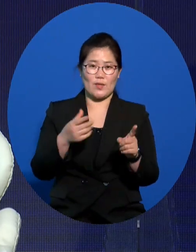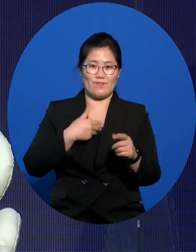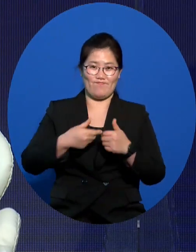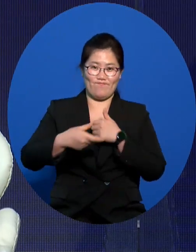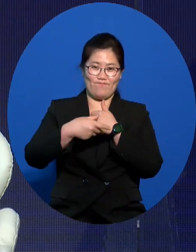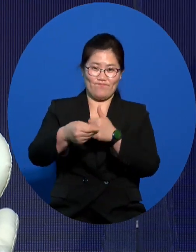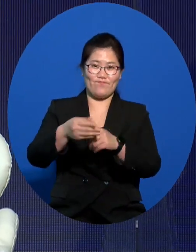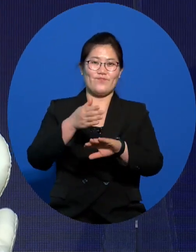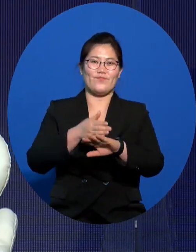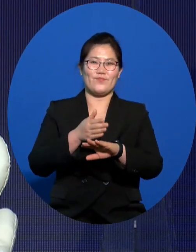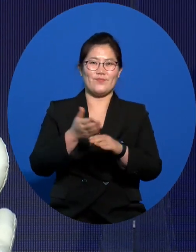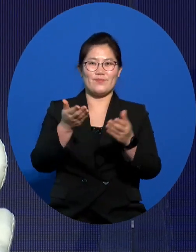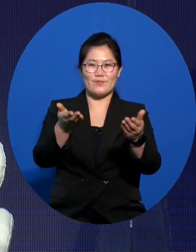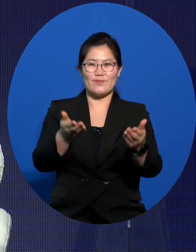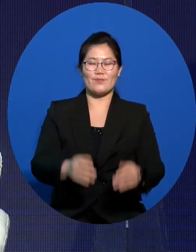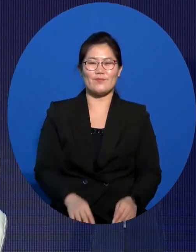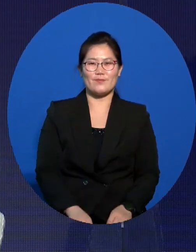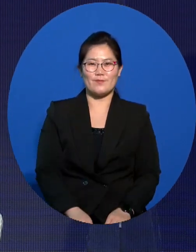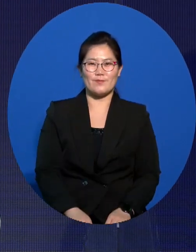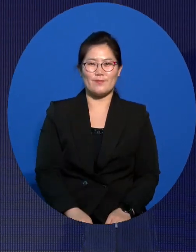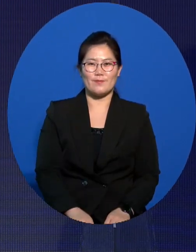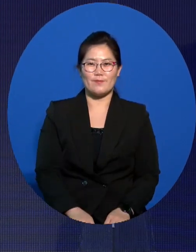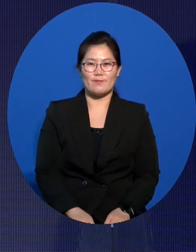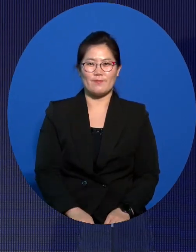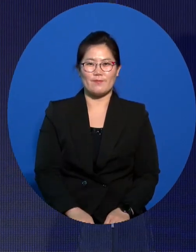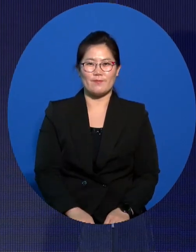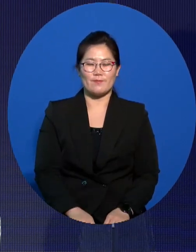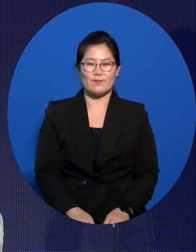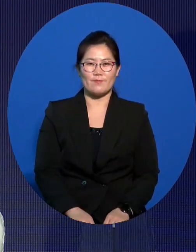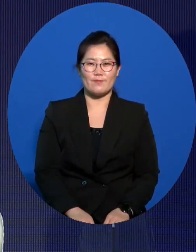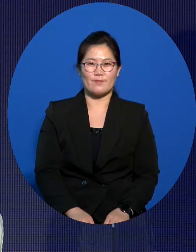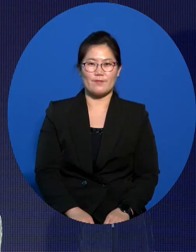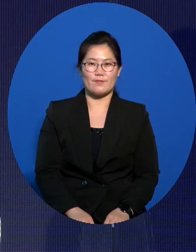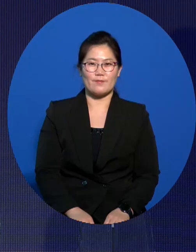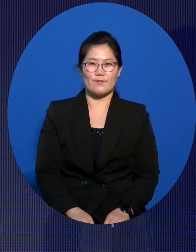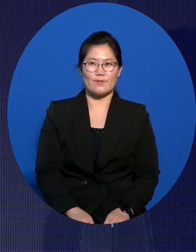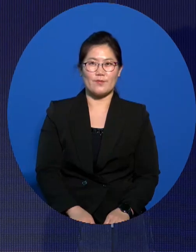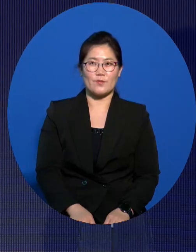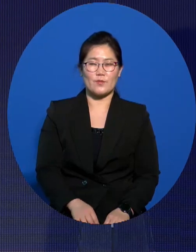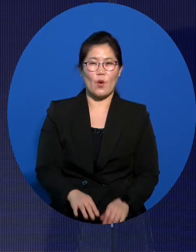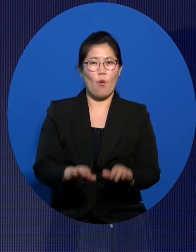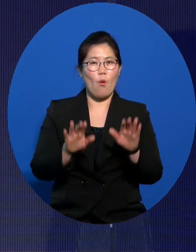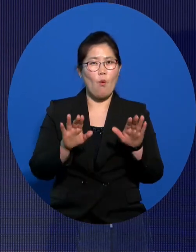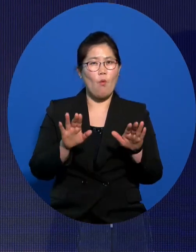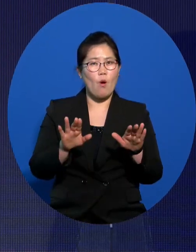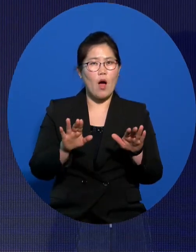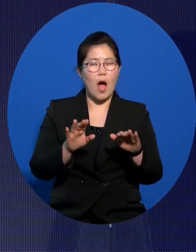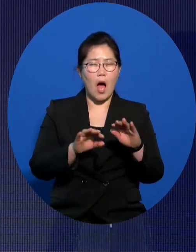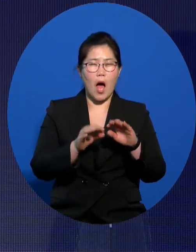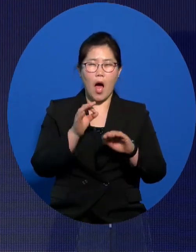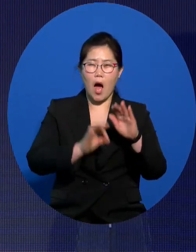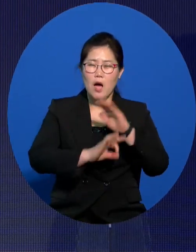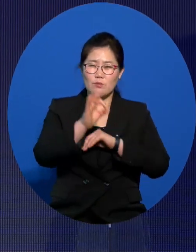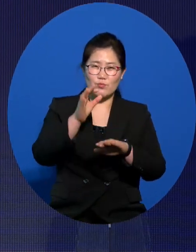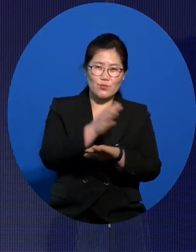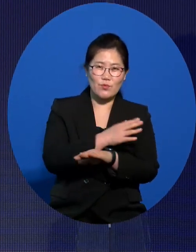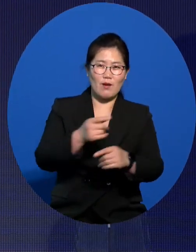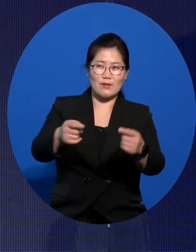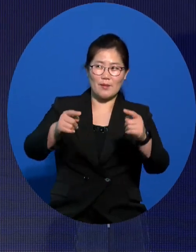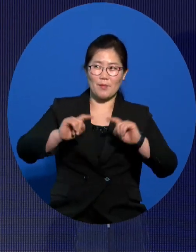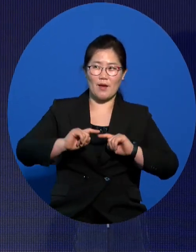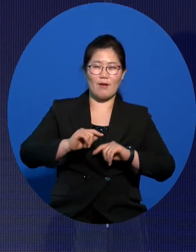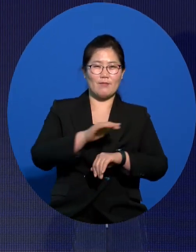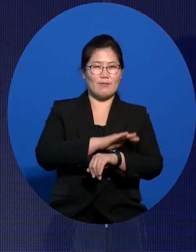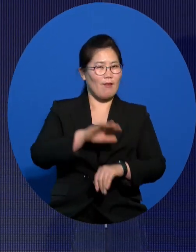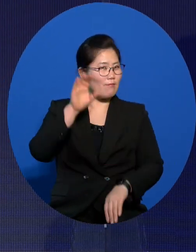Yes, thank you very much for inviting this outstanding event. I thank the organizers